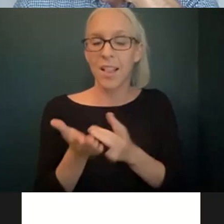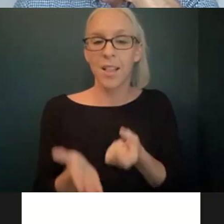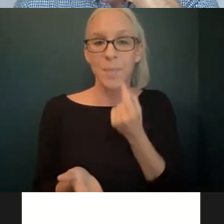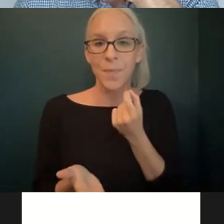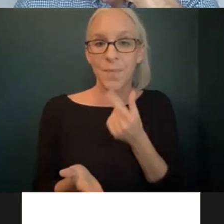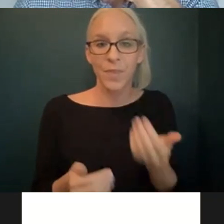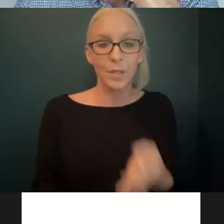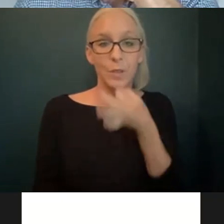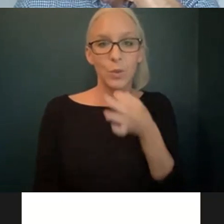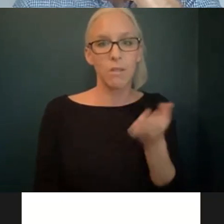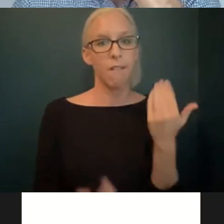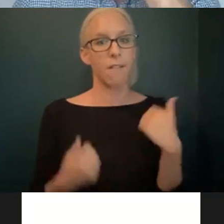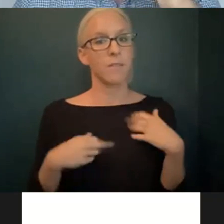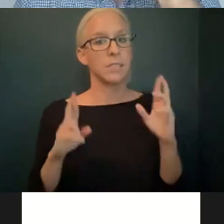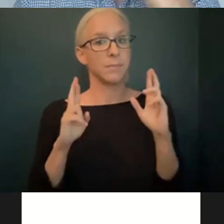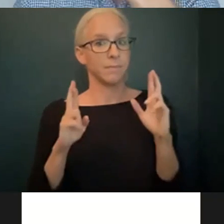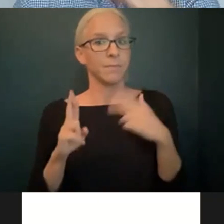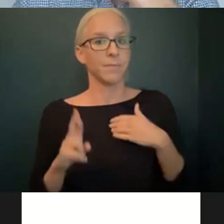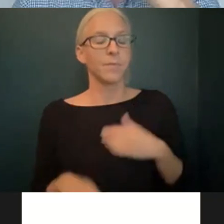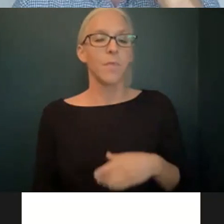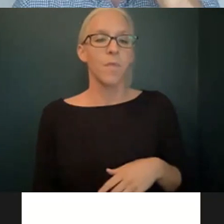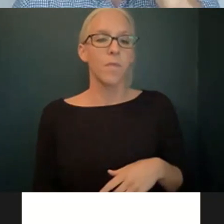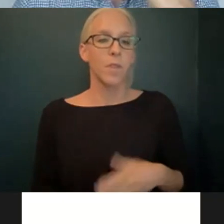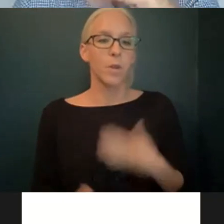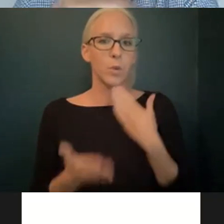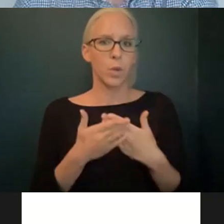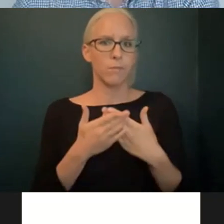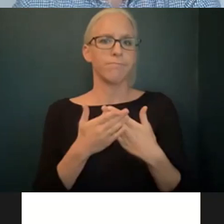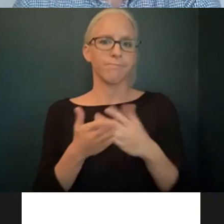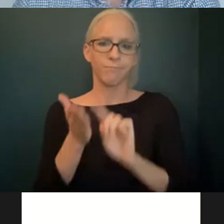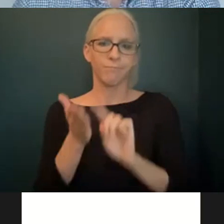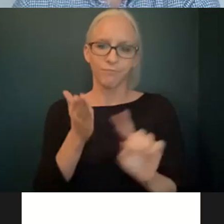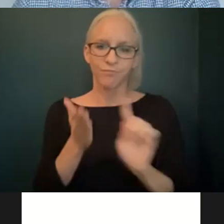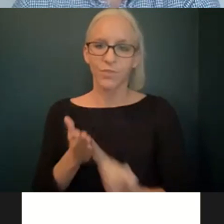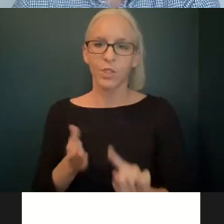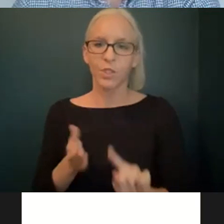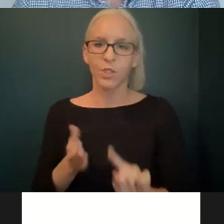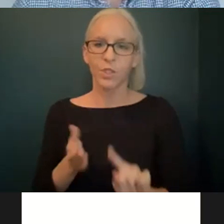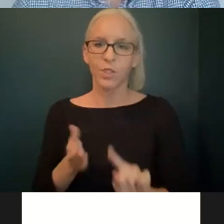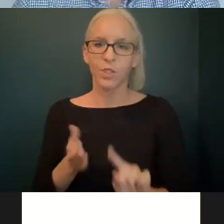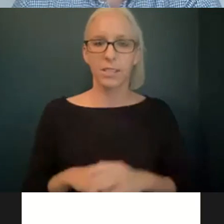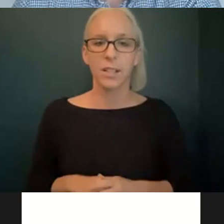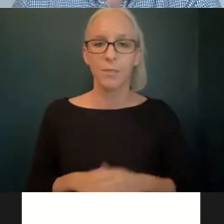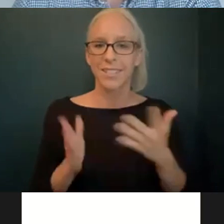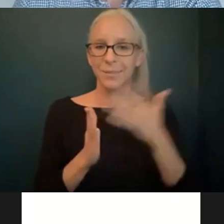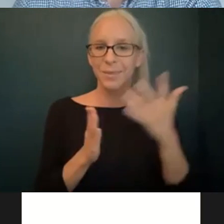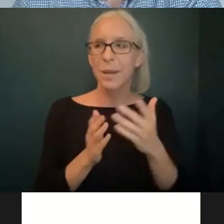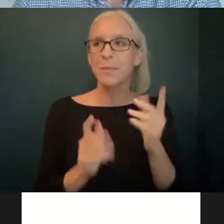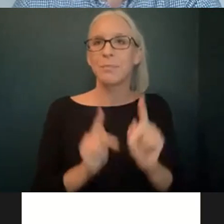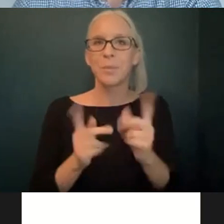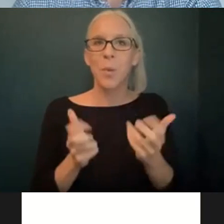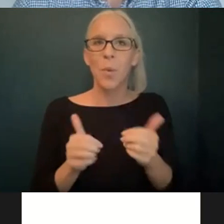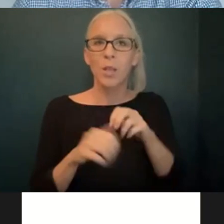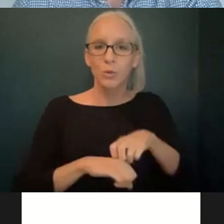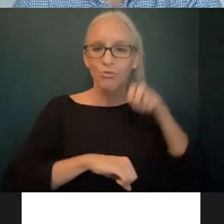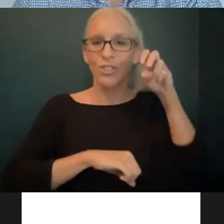data about that pill as well, which I did not include. The problem is that sometimes people get ahead of the science, right? And there's something